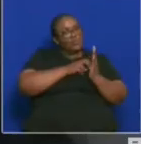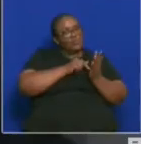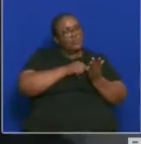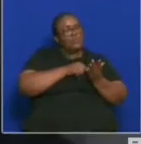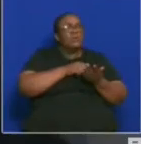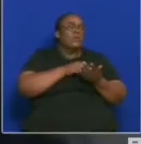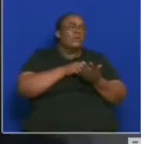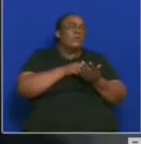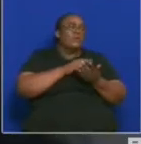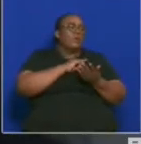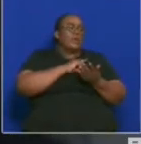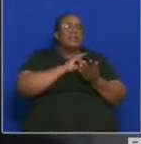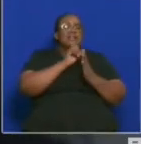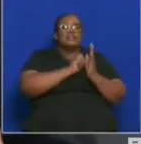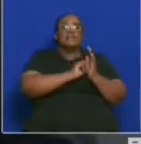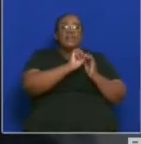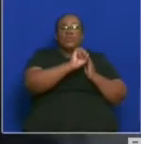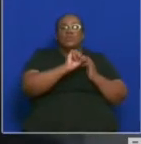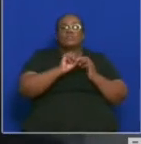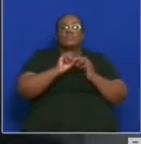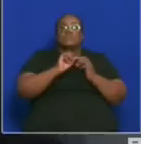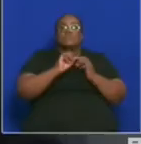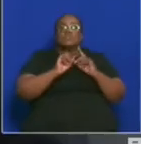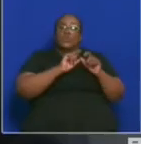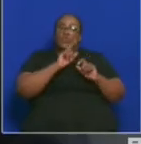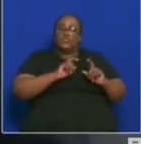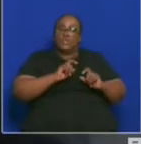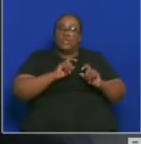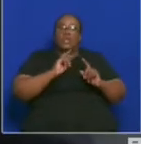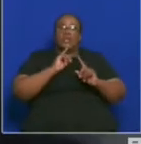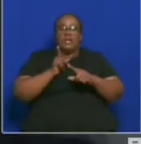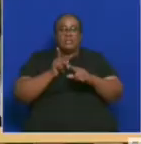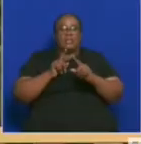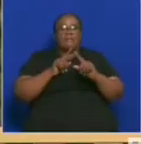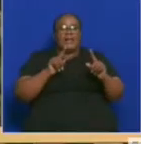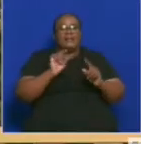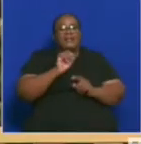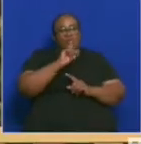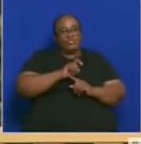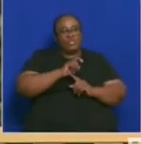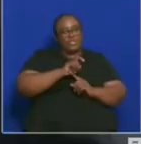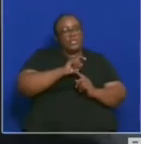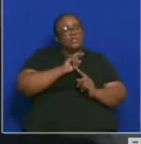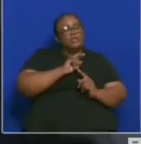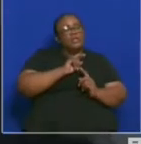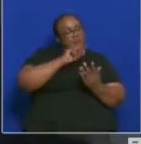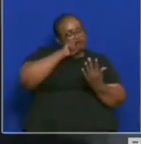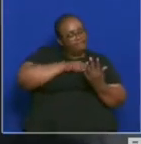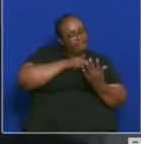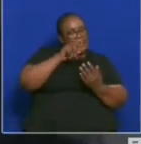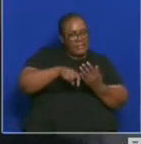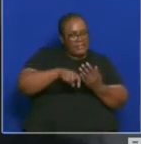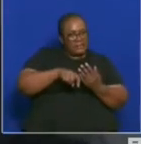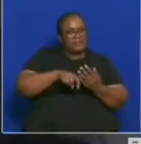answers the questions. Indeed. But we need to see the questions for context. So that notice is on